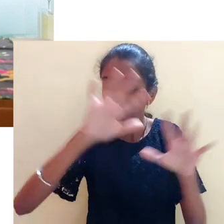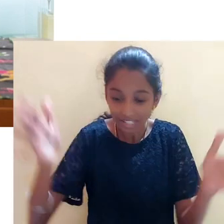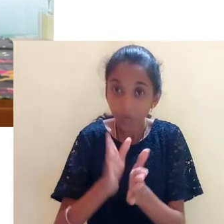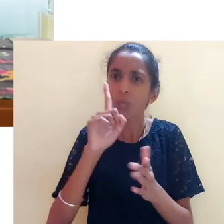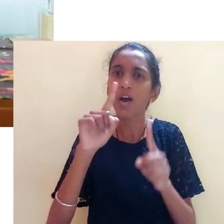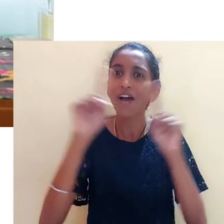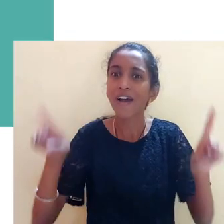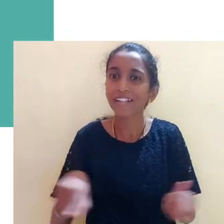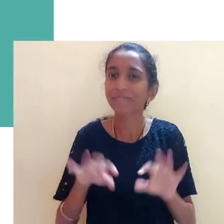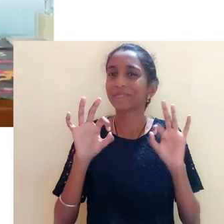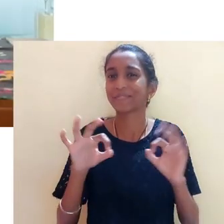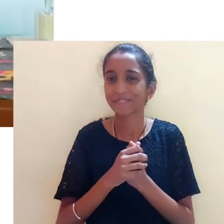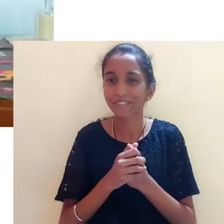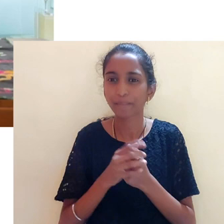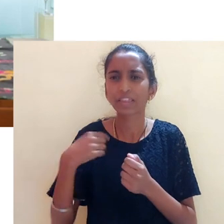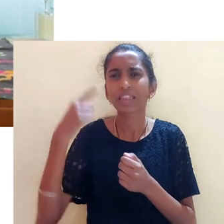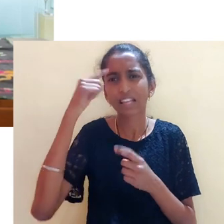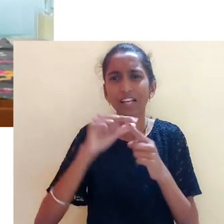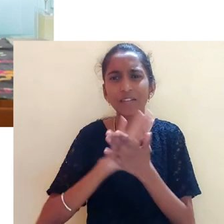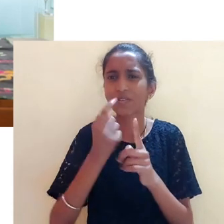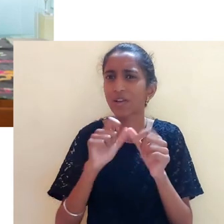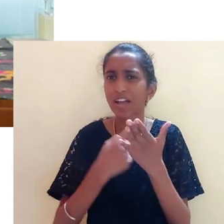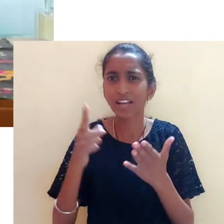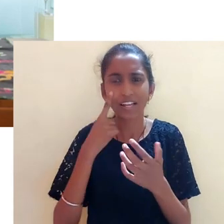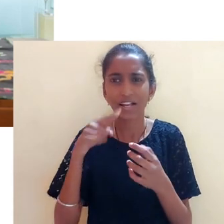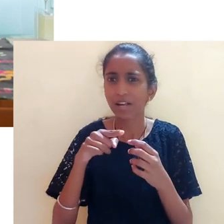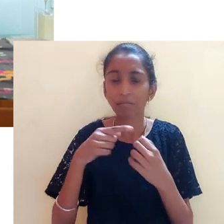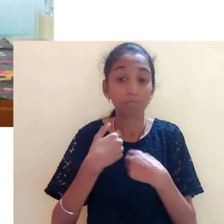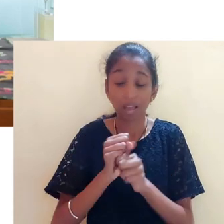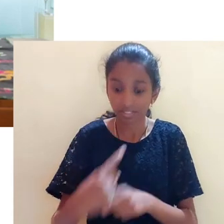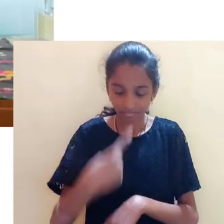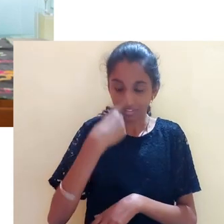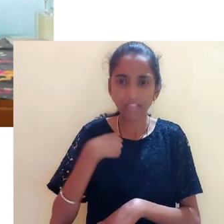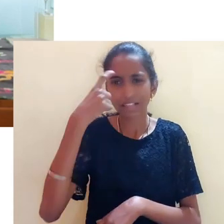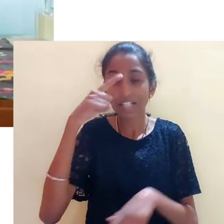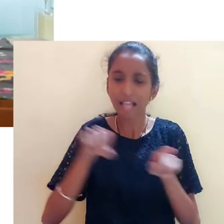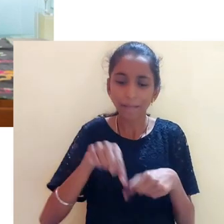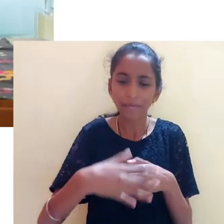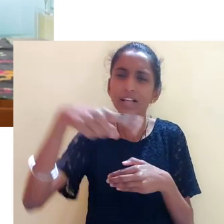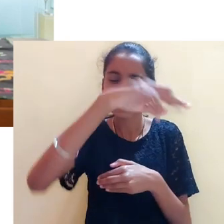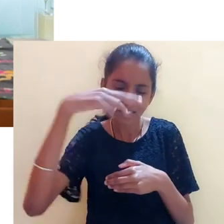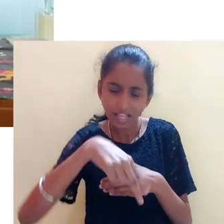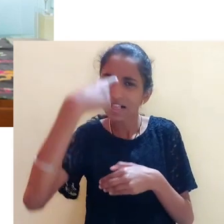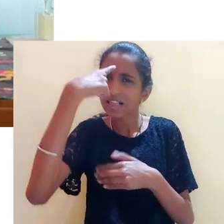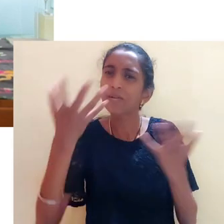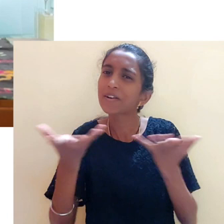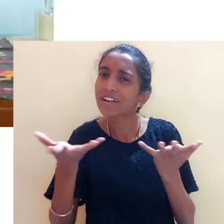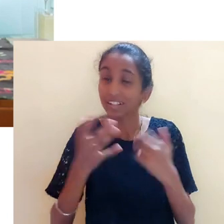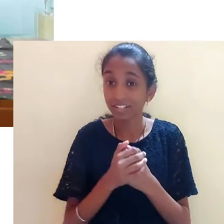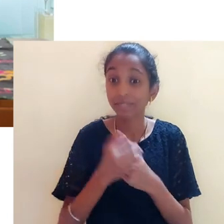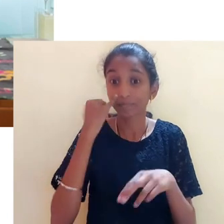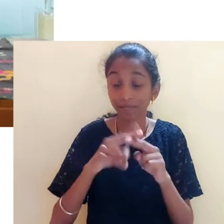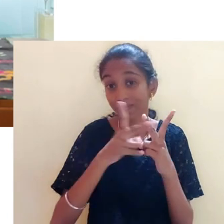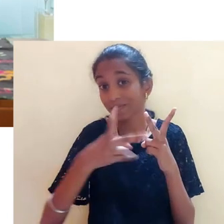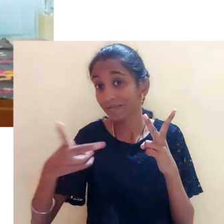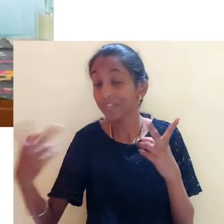piece. It's pretty cool. I thought this Fulkari was a really playful piece that really made me think. What does it make you think of? Also,